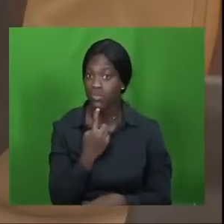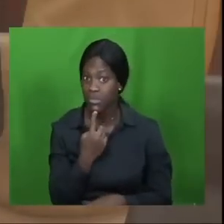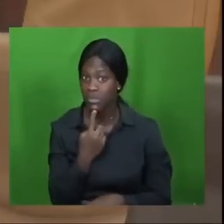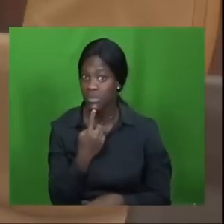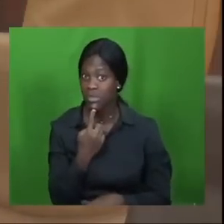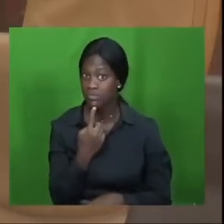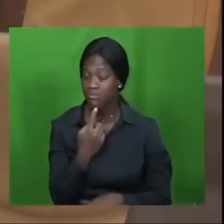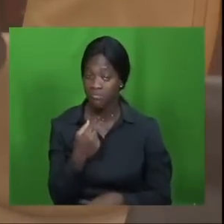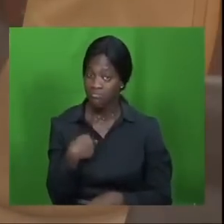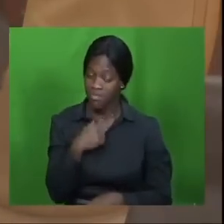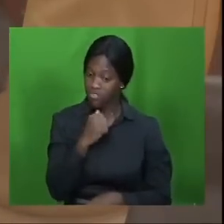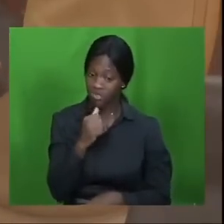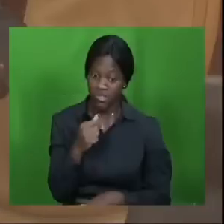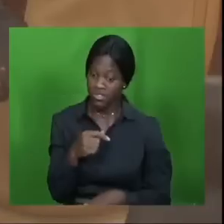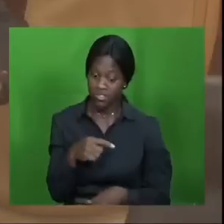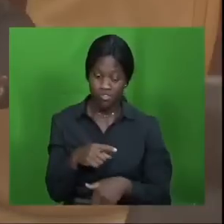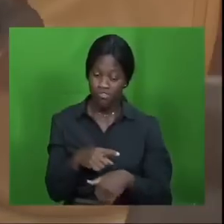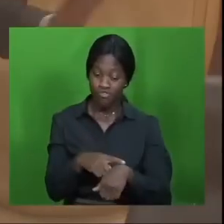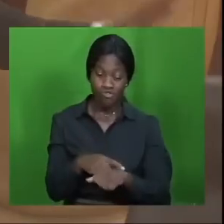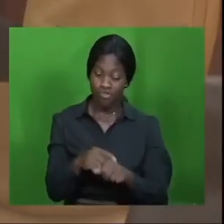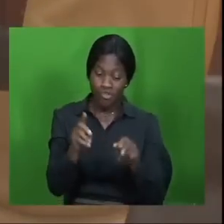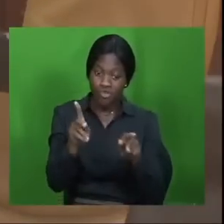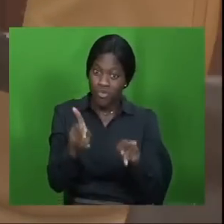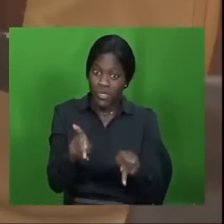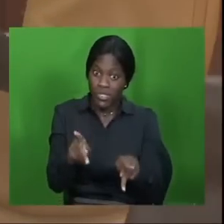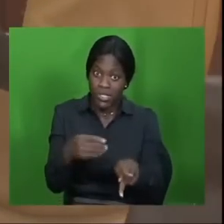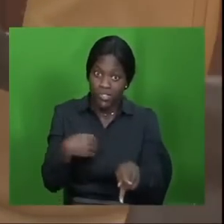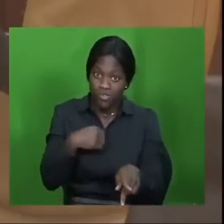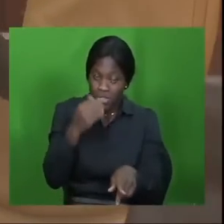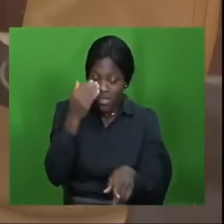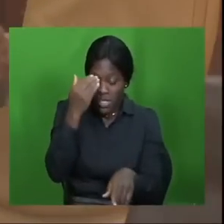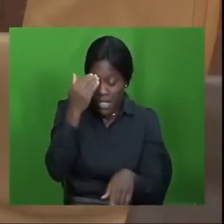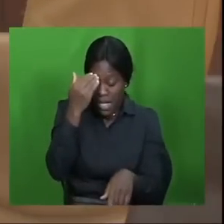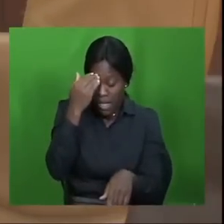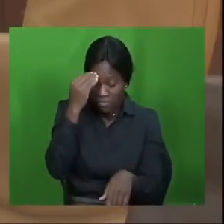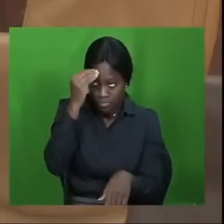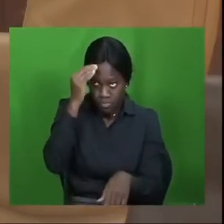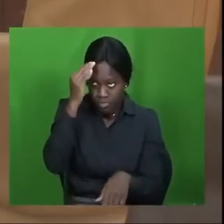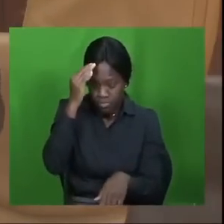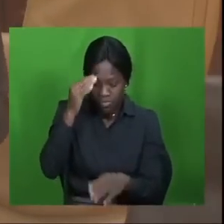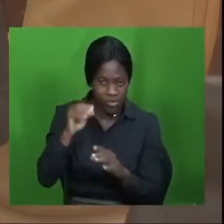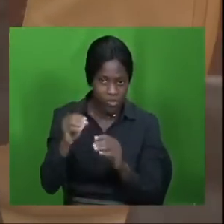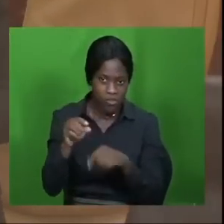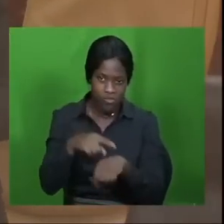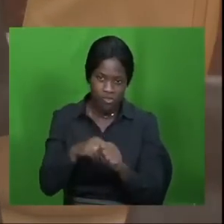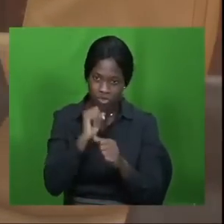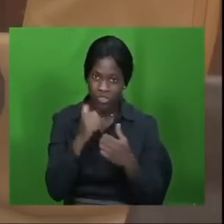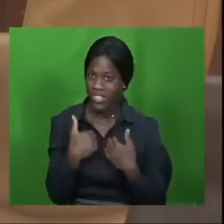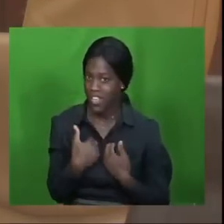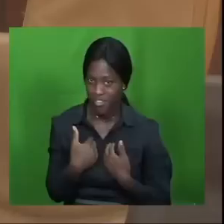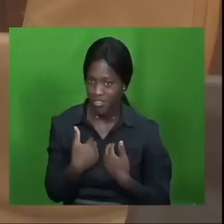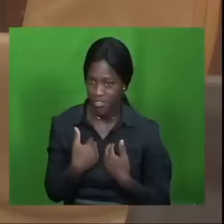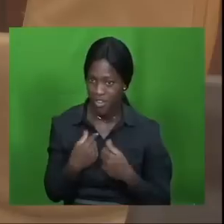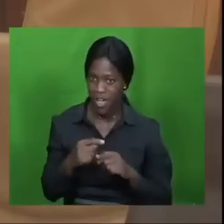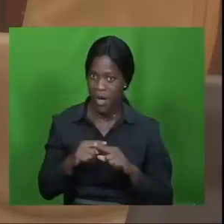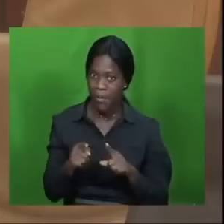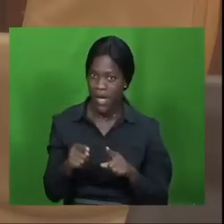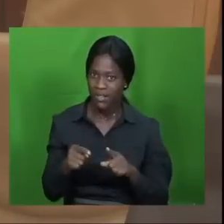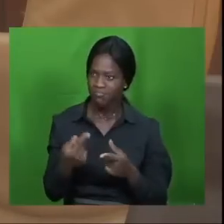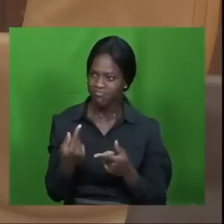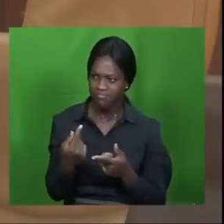not an expert in the area of football. But these observations are very